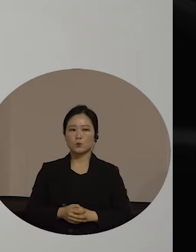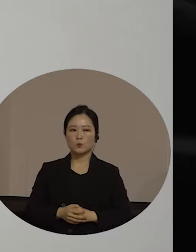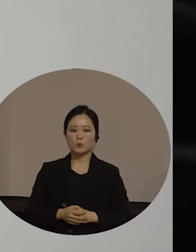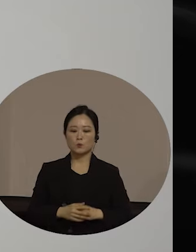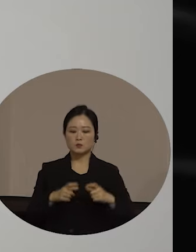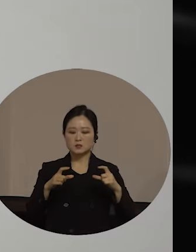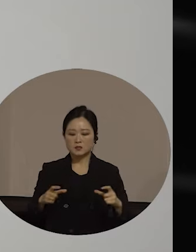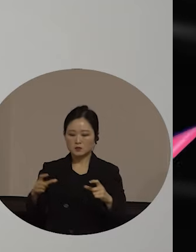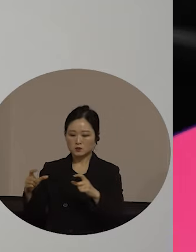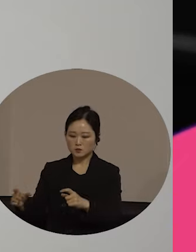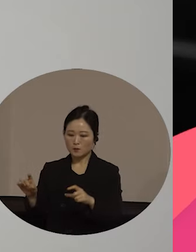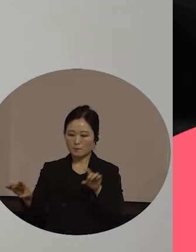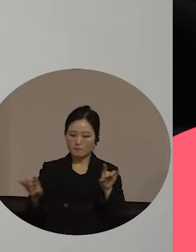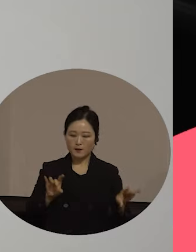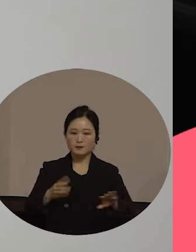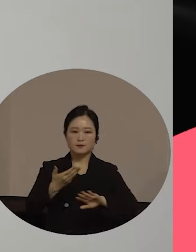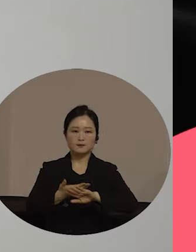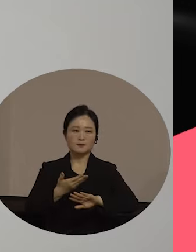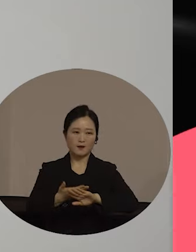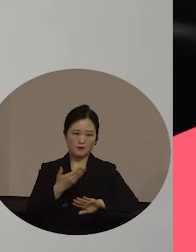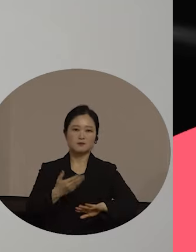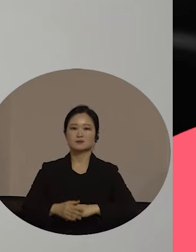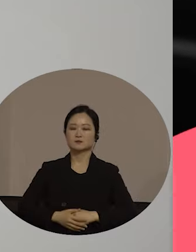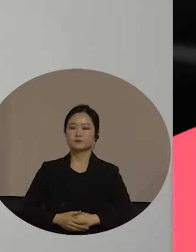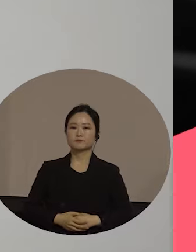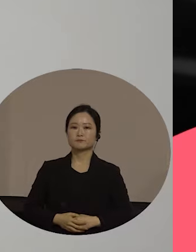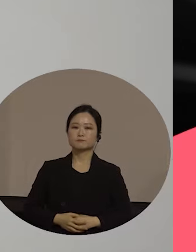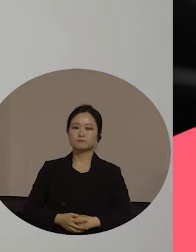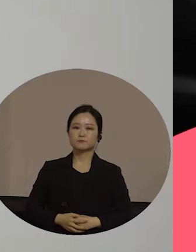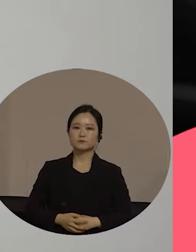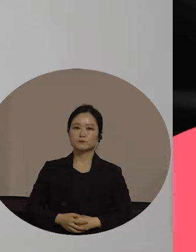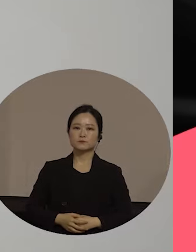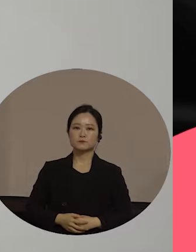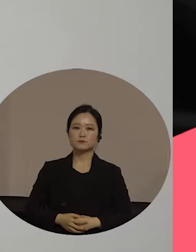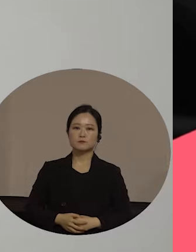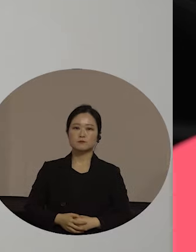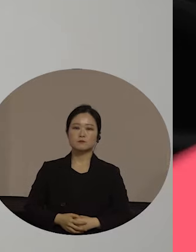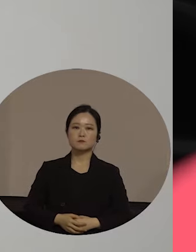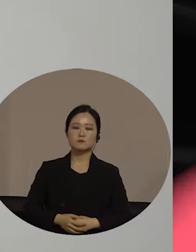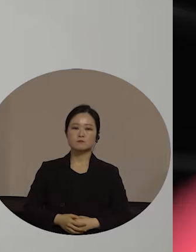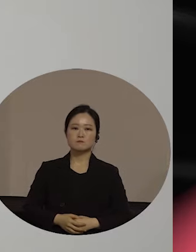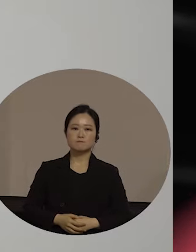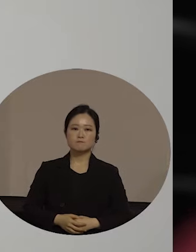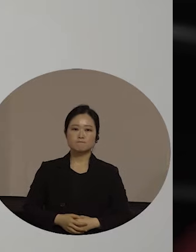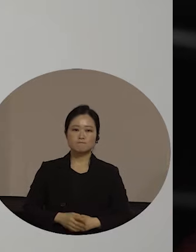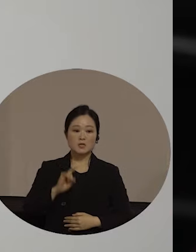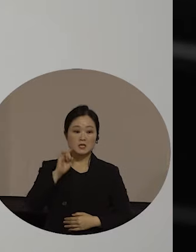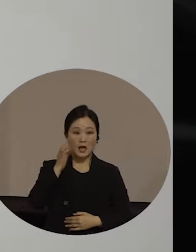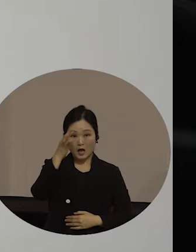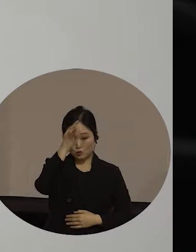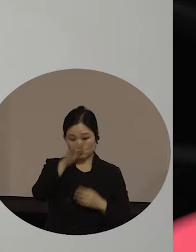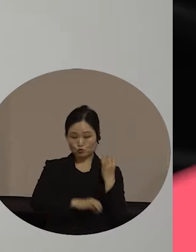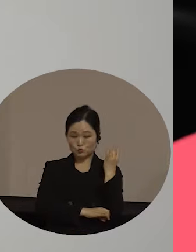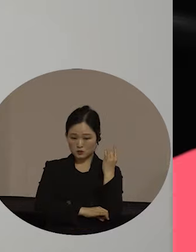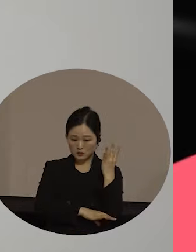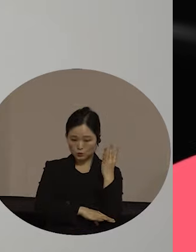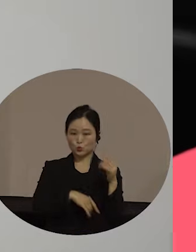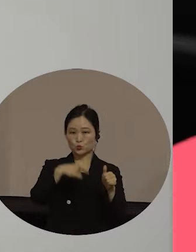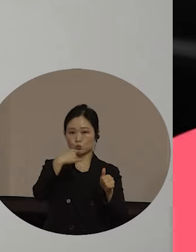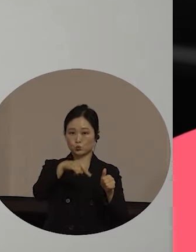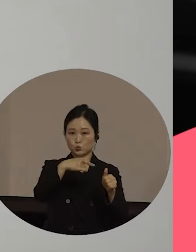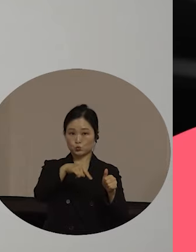cooperation between, for example, these schools who offer basic education in the arts and then these local